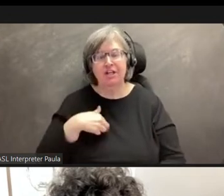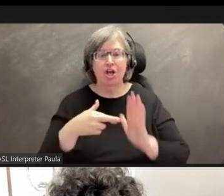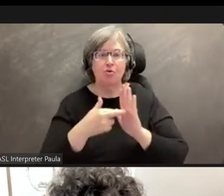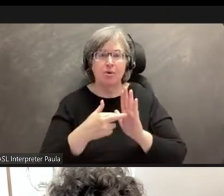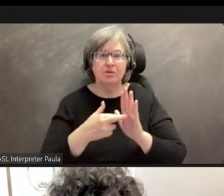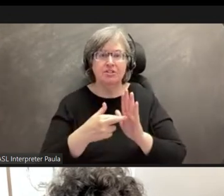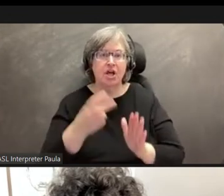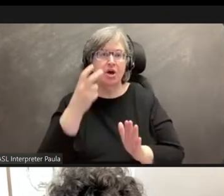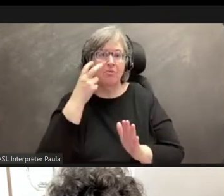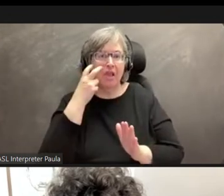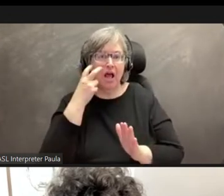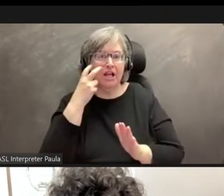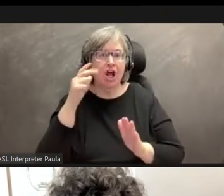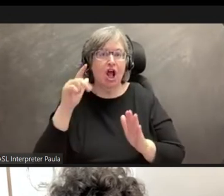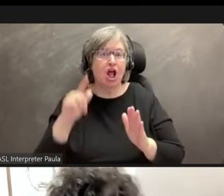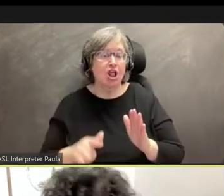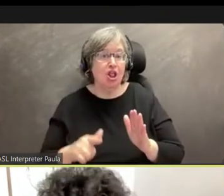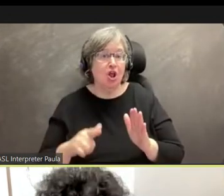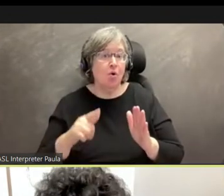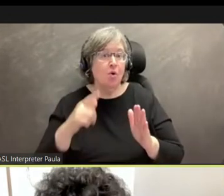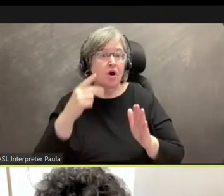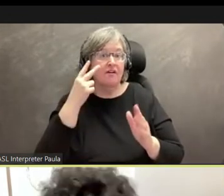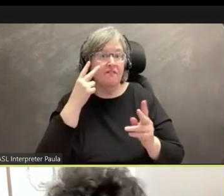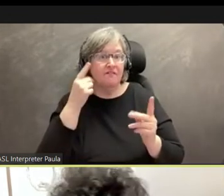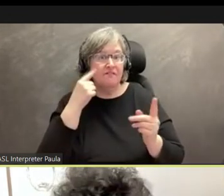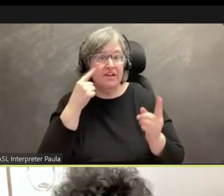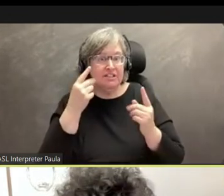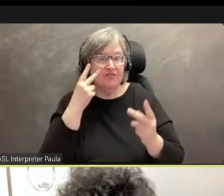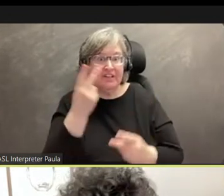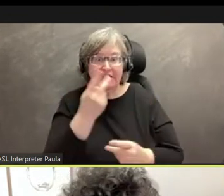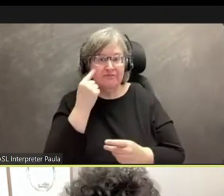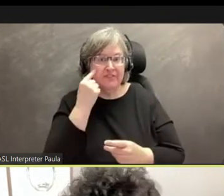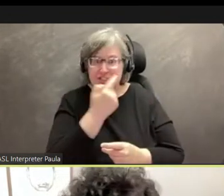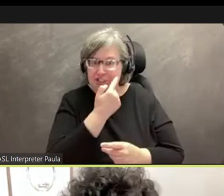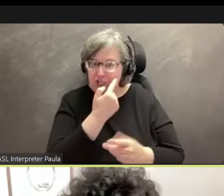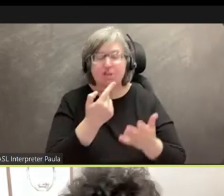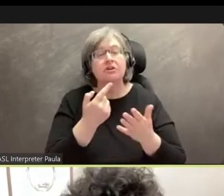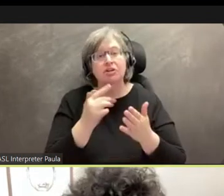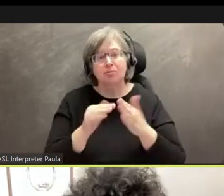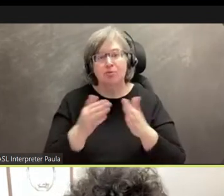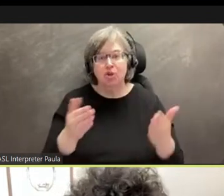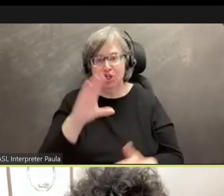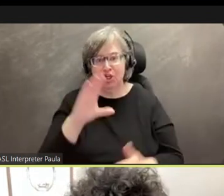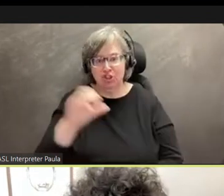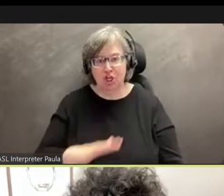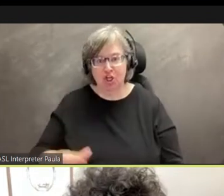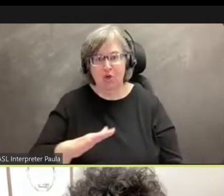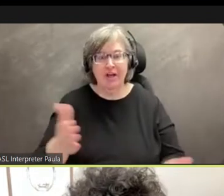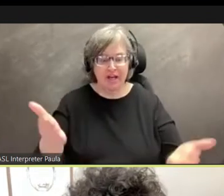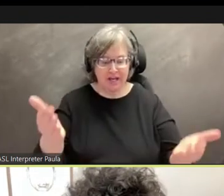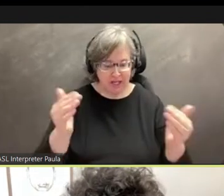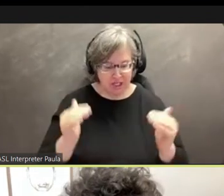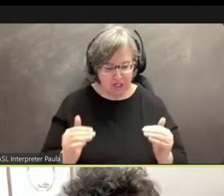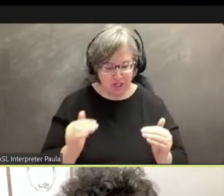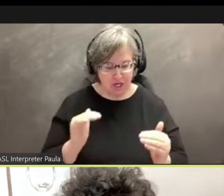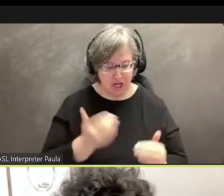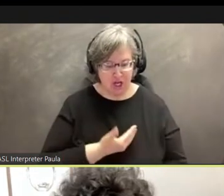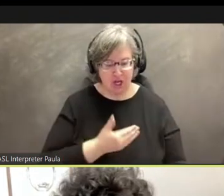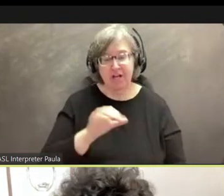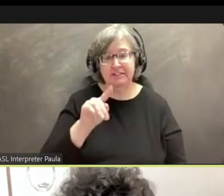the Chicagoland area. Wonderful. Thank you so much, Nicholas. Next, we're going to move on to our